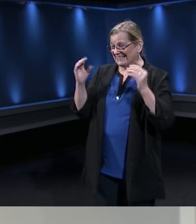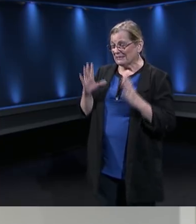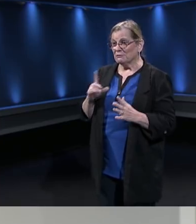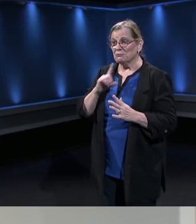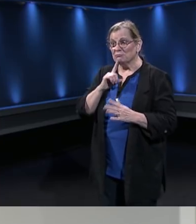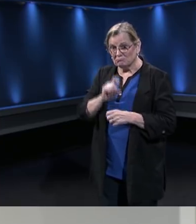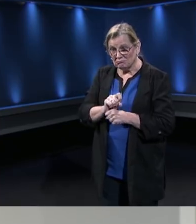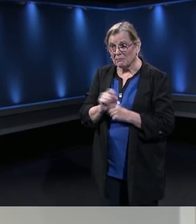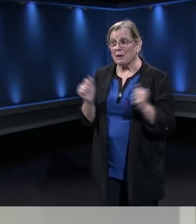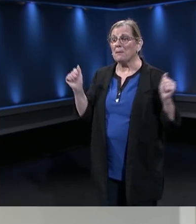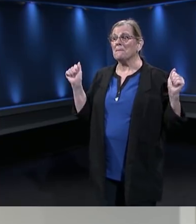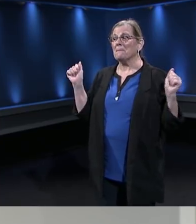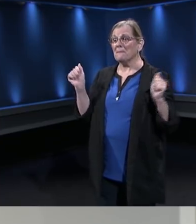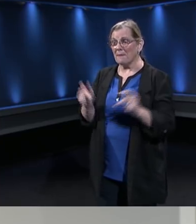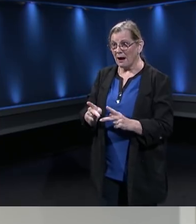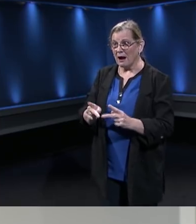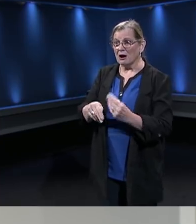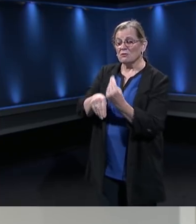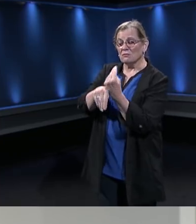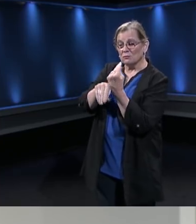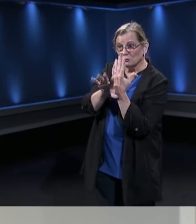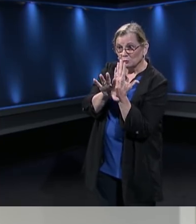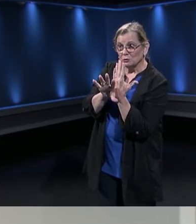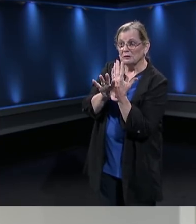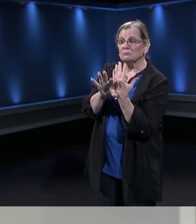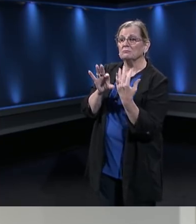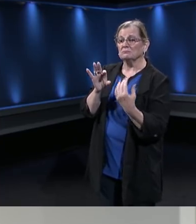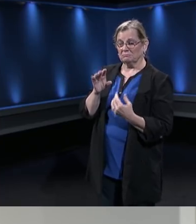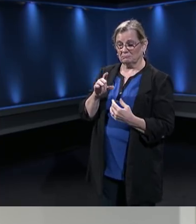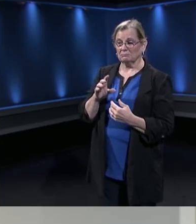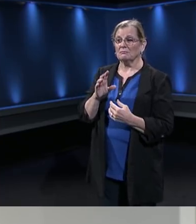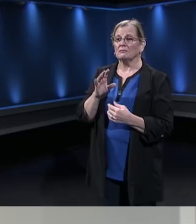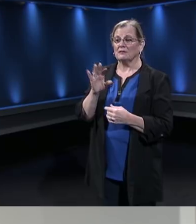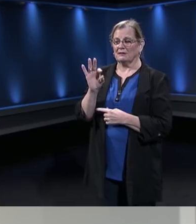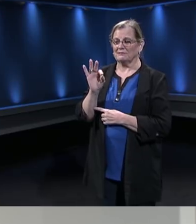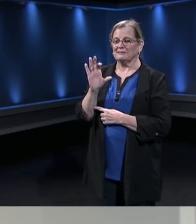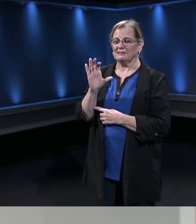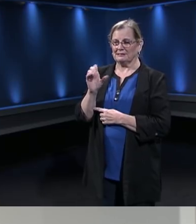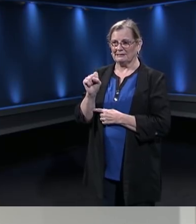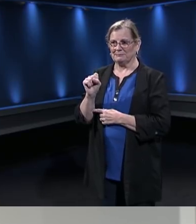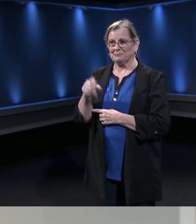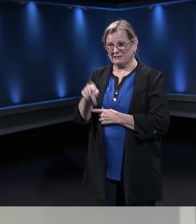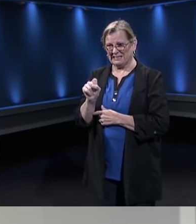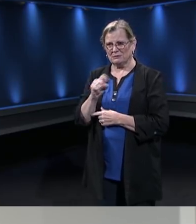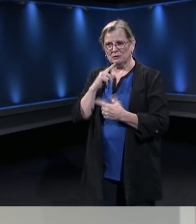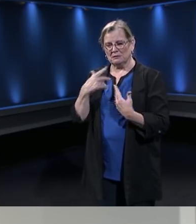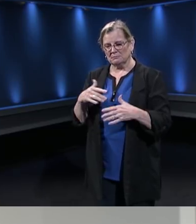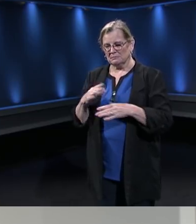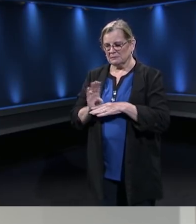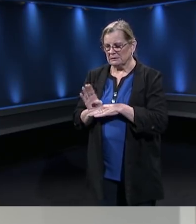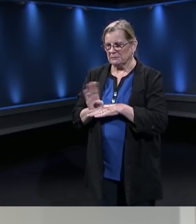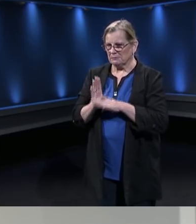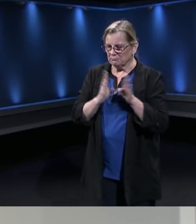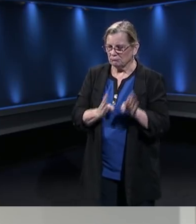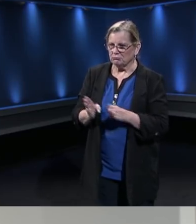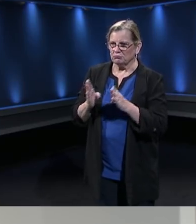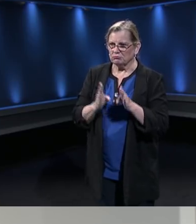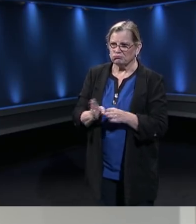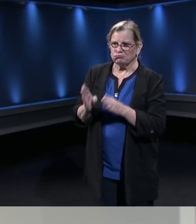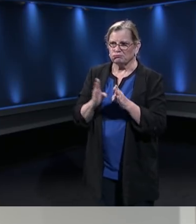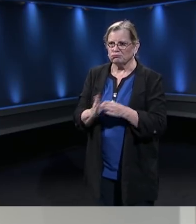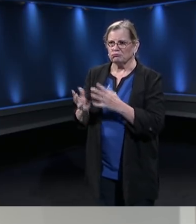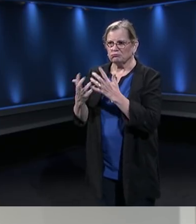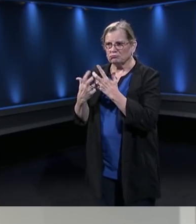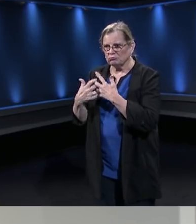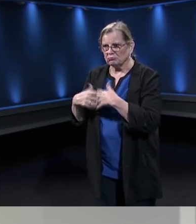week to all of our Fairfax County Public Schools. They're busy engaging in a lot of professional development to get ready for the first day